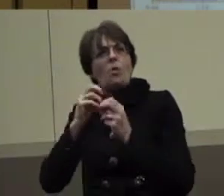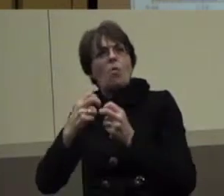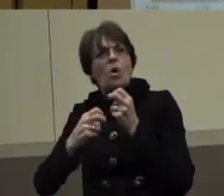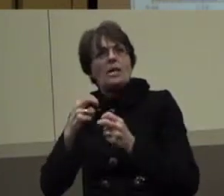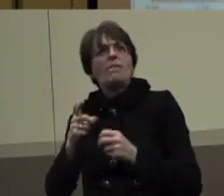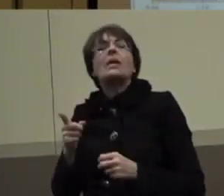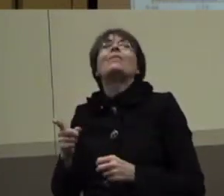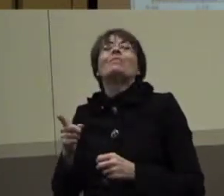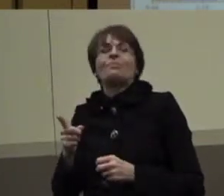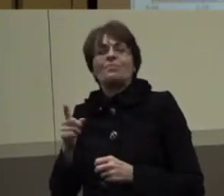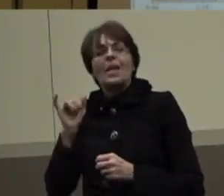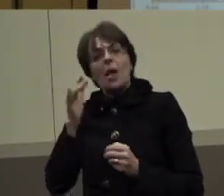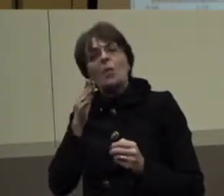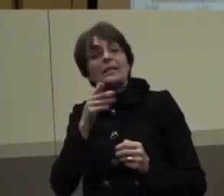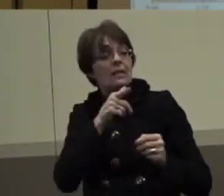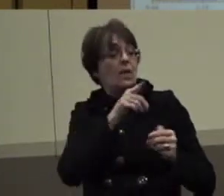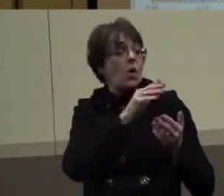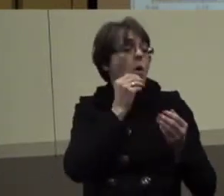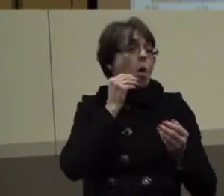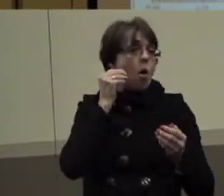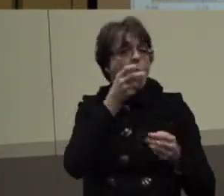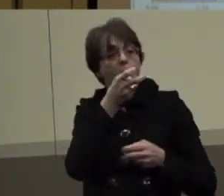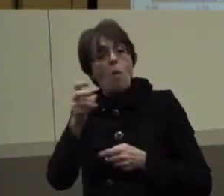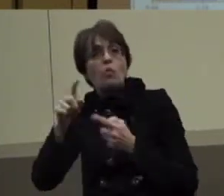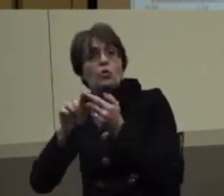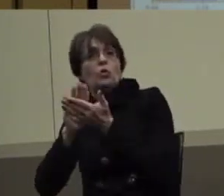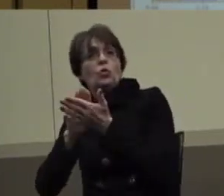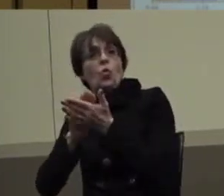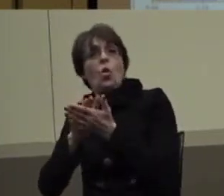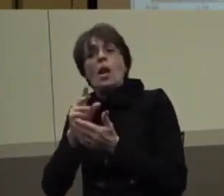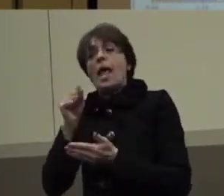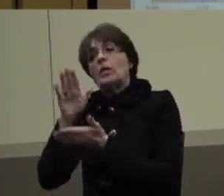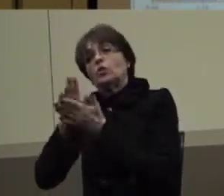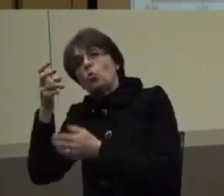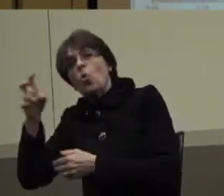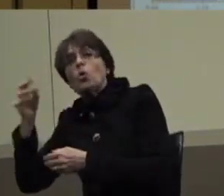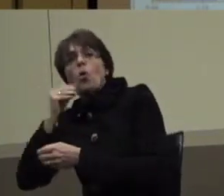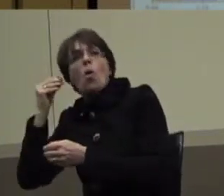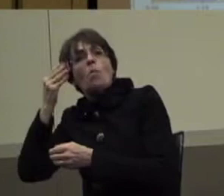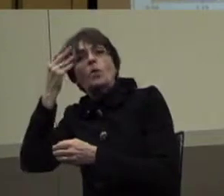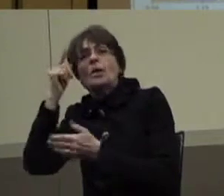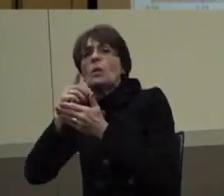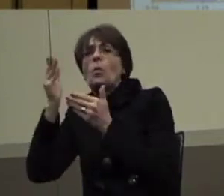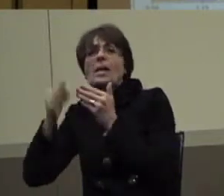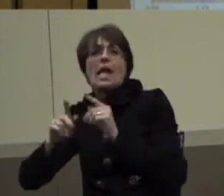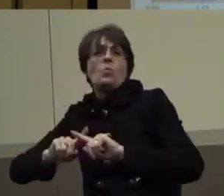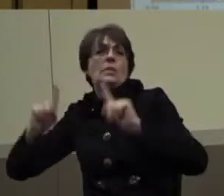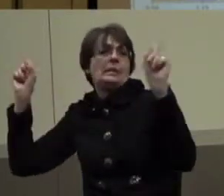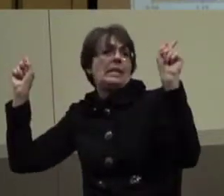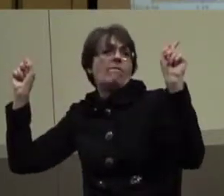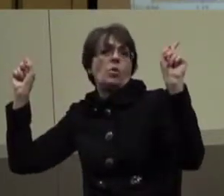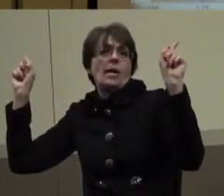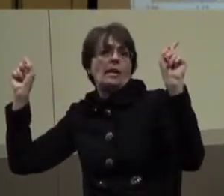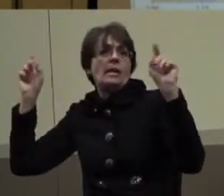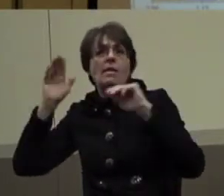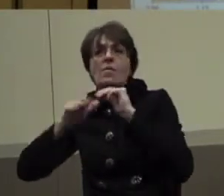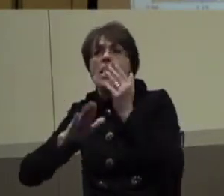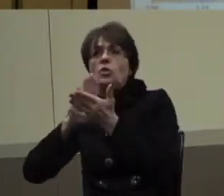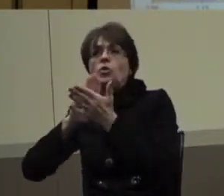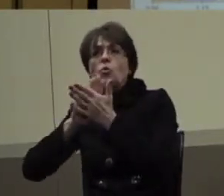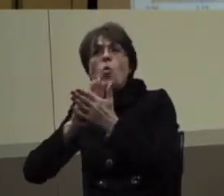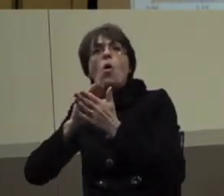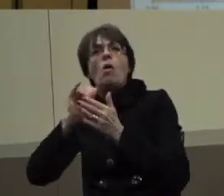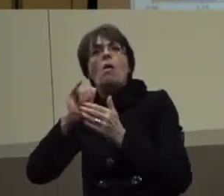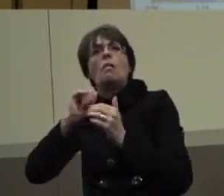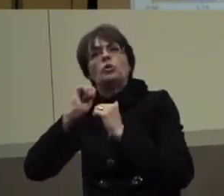was the transition from home to school and school to home, because the weekend was very different for her than school structured